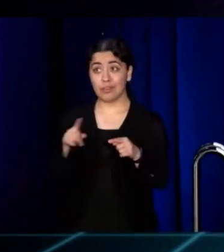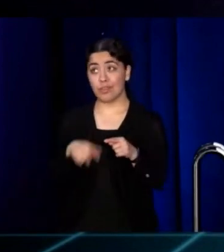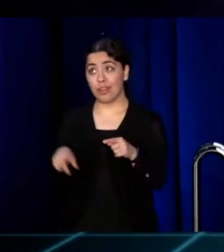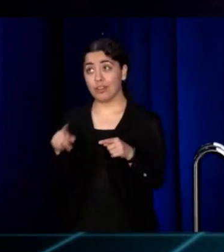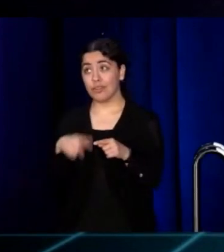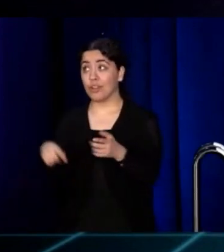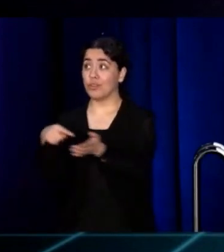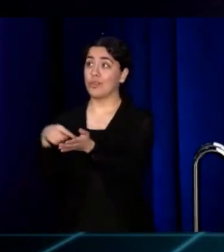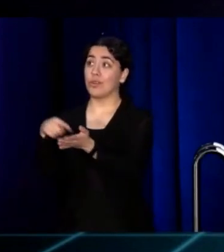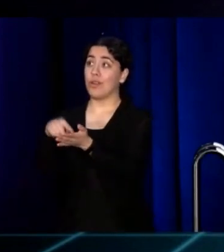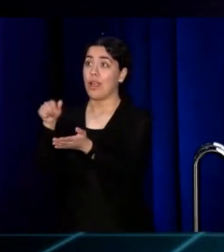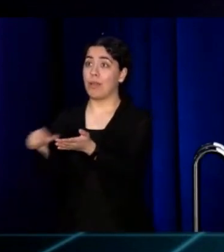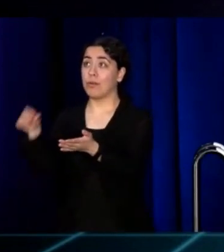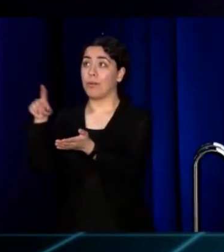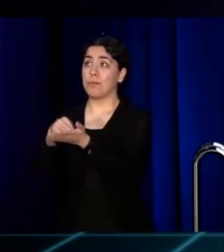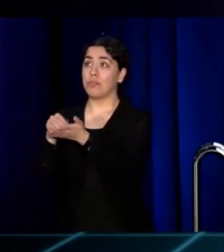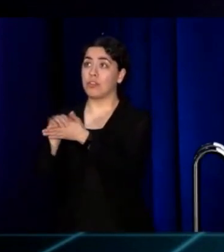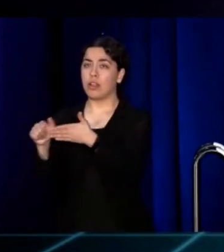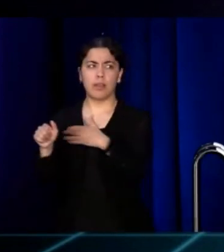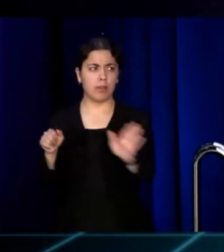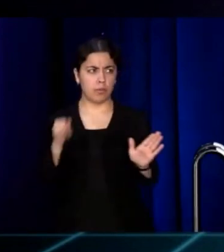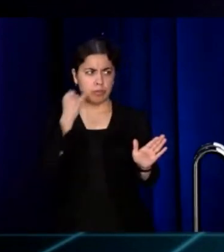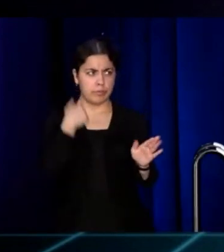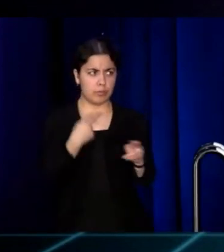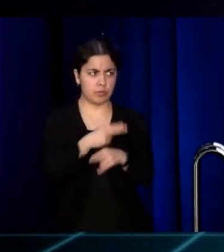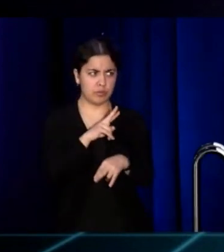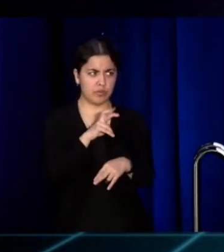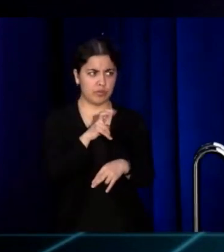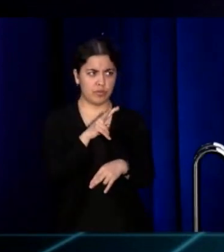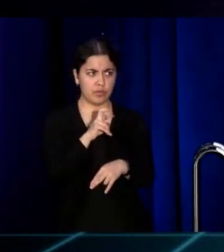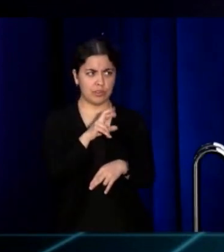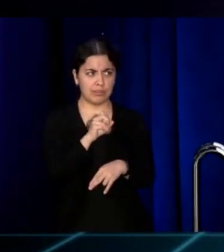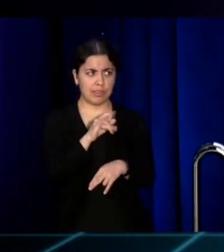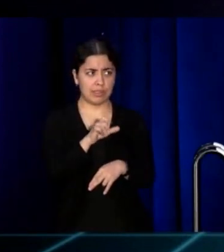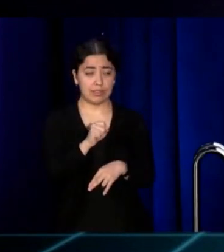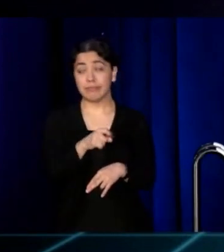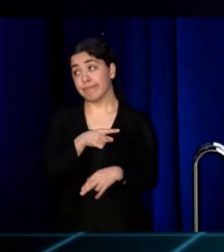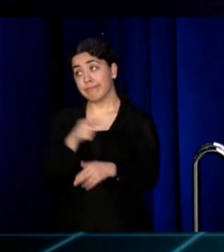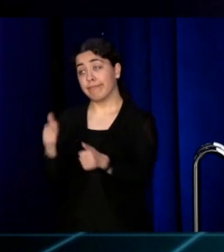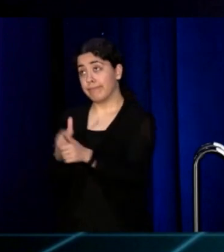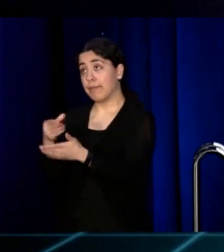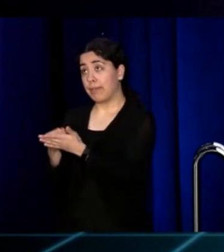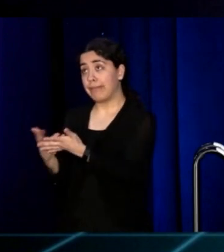million. Wait, what if I'm using Vercel? Yeah, they'll come after you too.